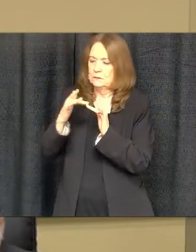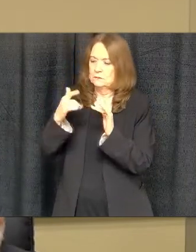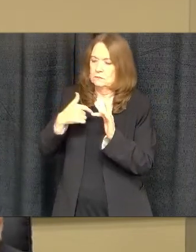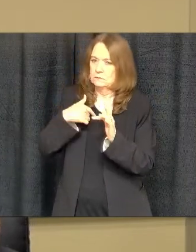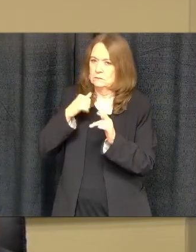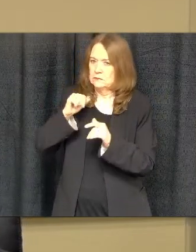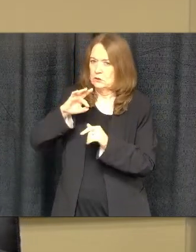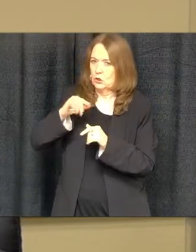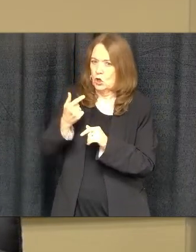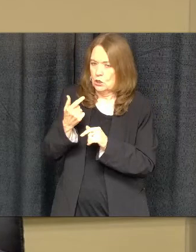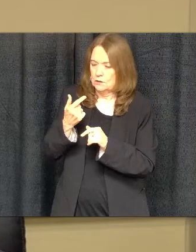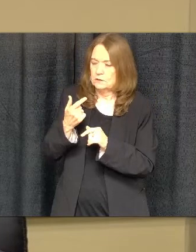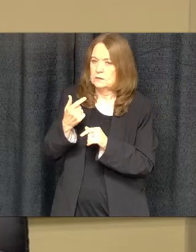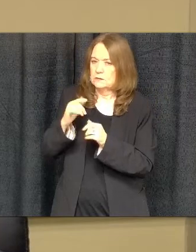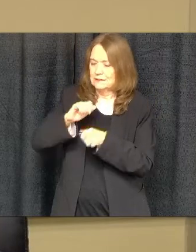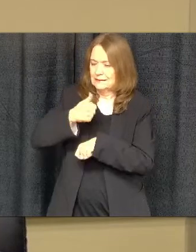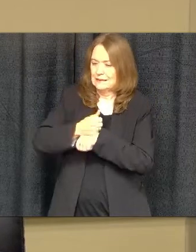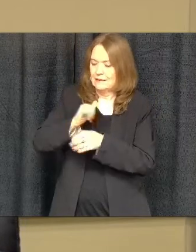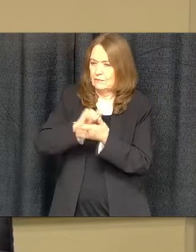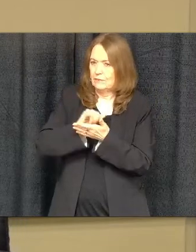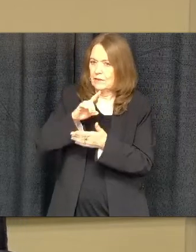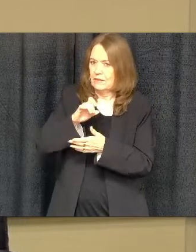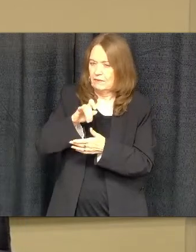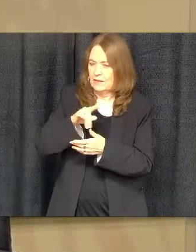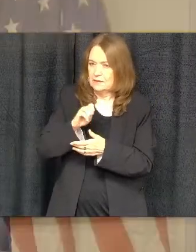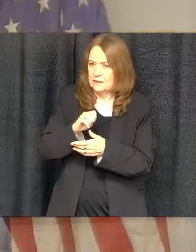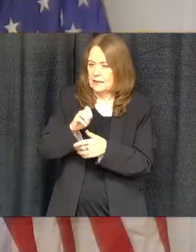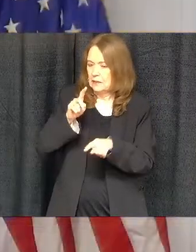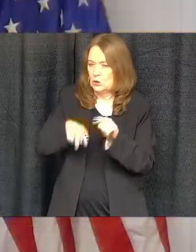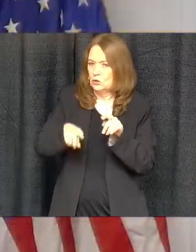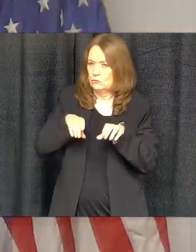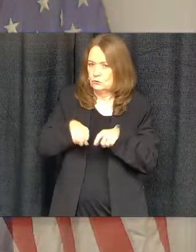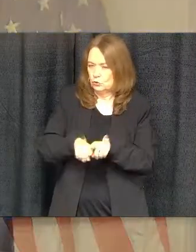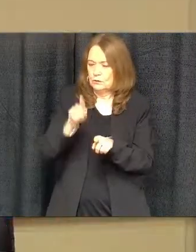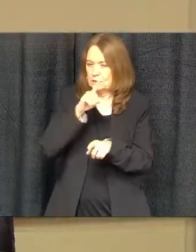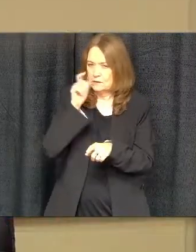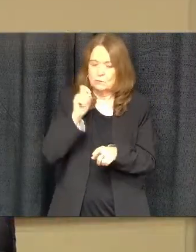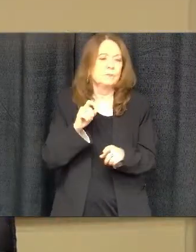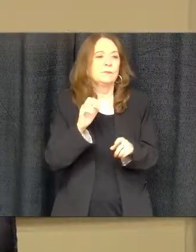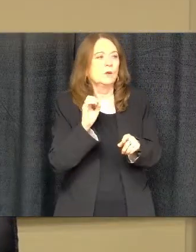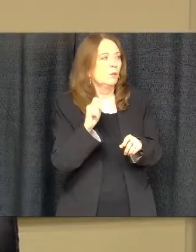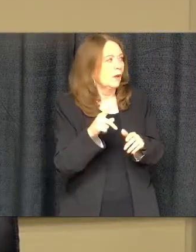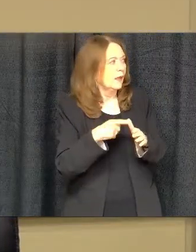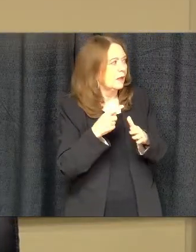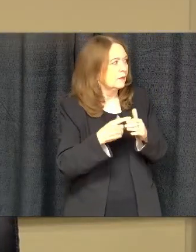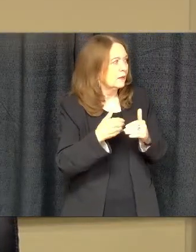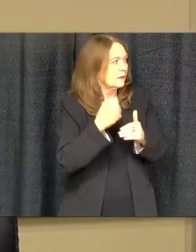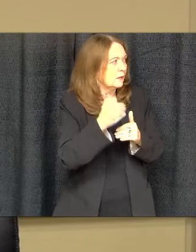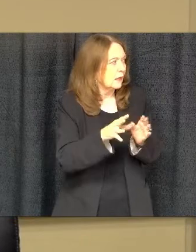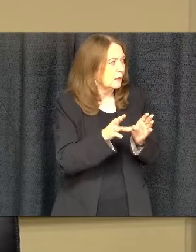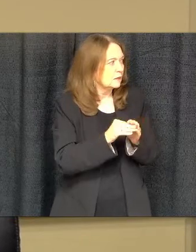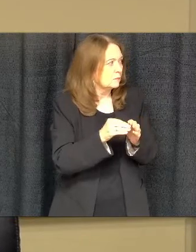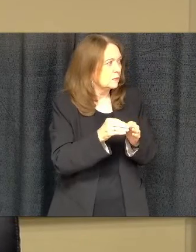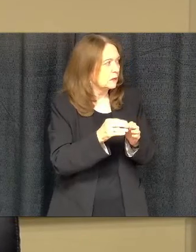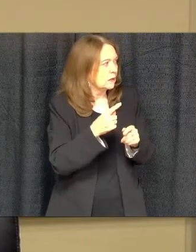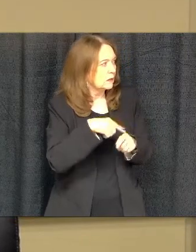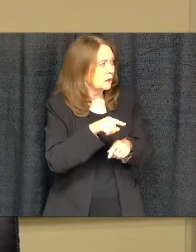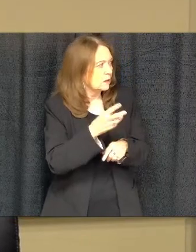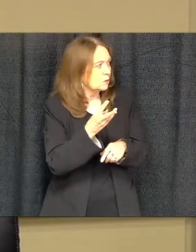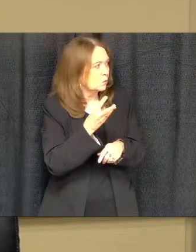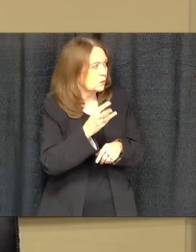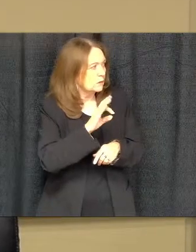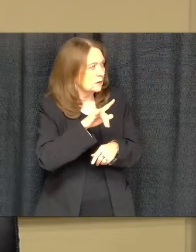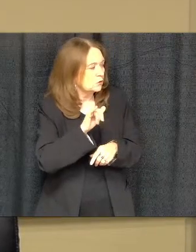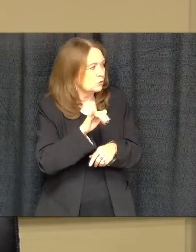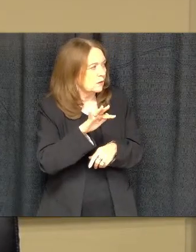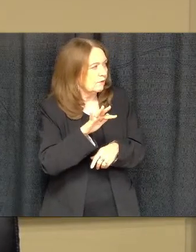needed to get through the summer. I understand. Okay. Thank you. You're welcome. And then my next town hall meeting is next Wednesday, July 5th, 5:30